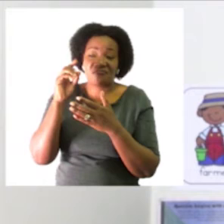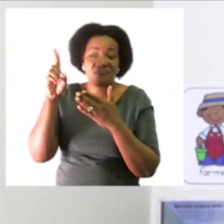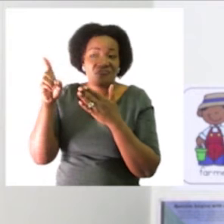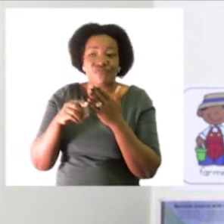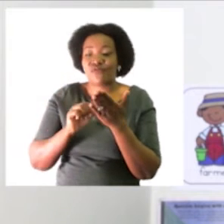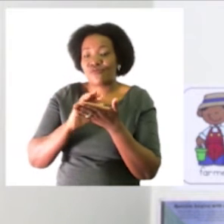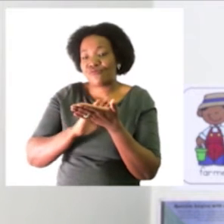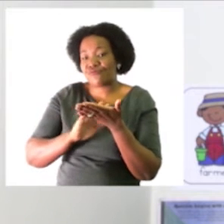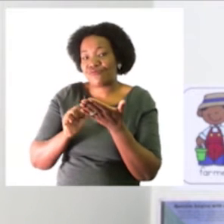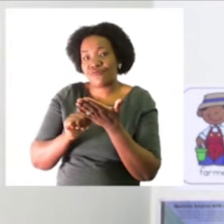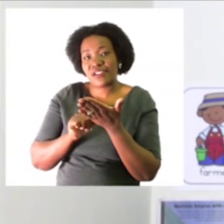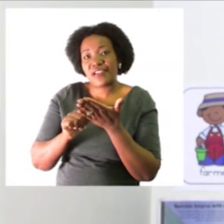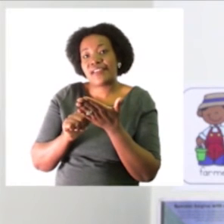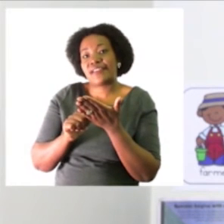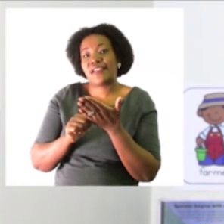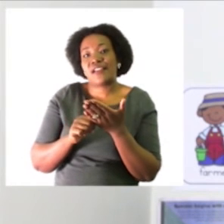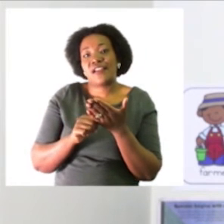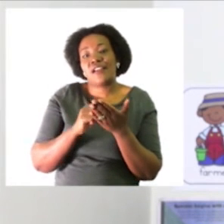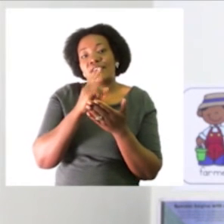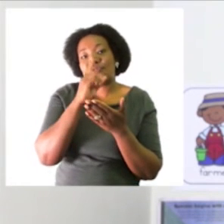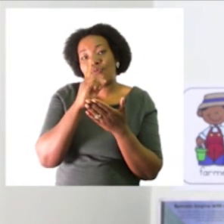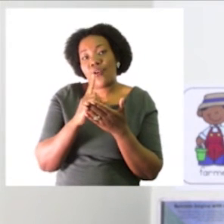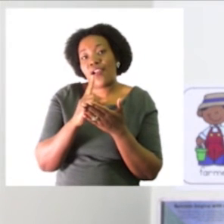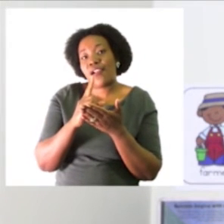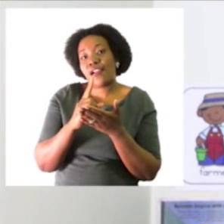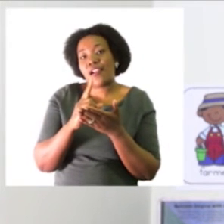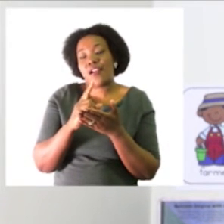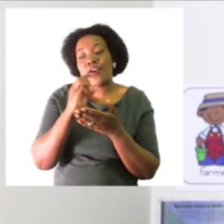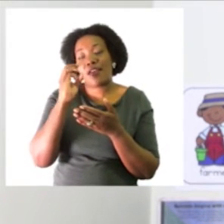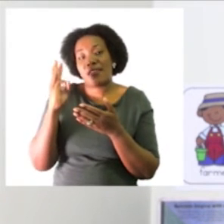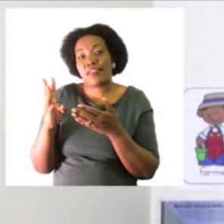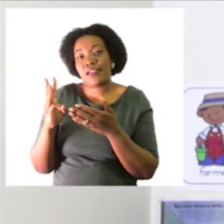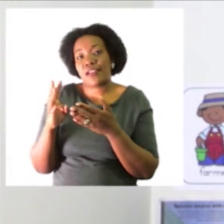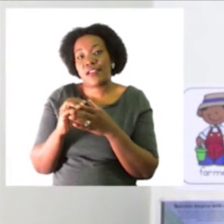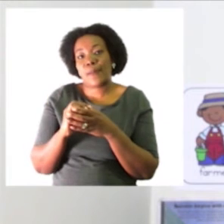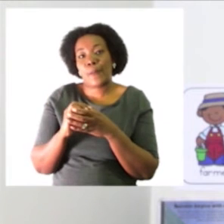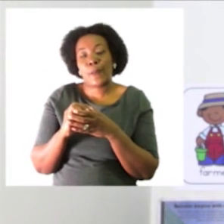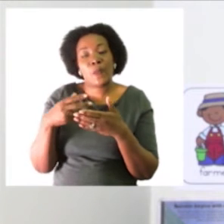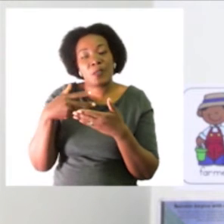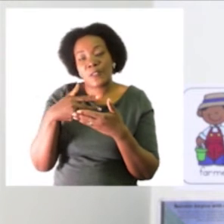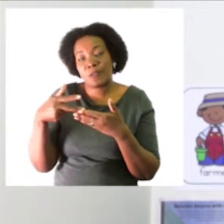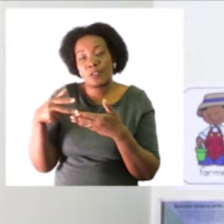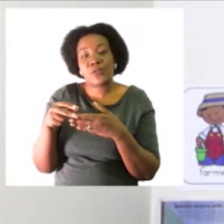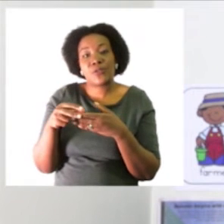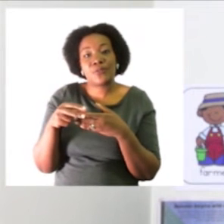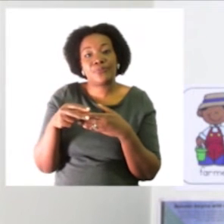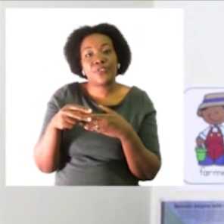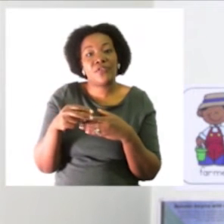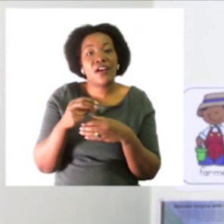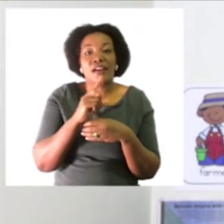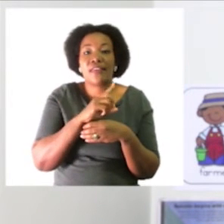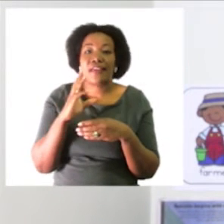Very good. Kill the 0 here, or scratch it out rather. And then you write the leftover numbers, which will give you the total